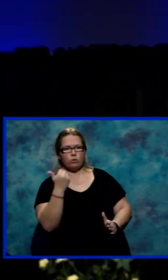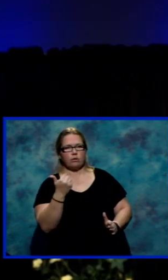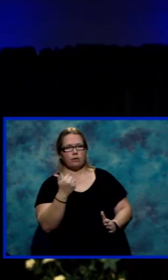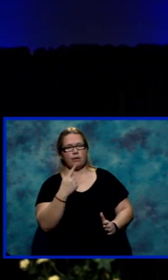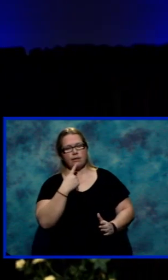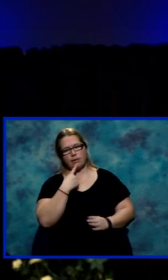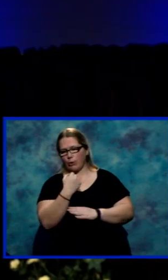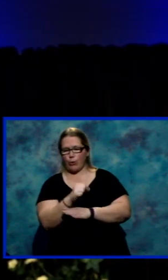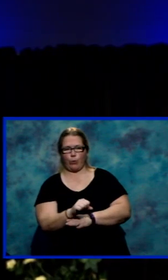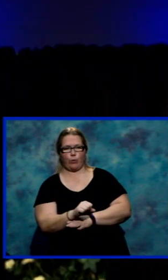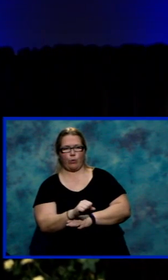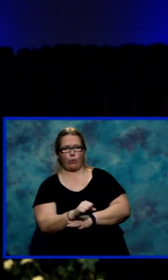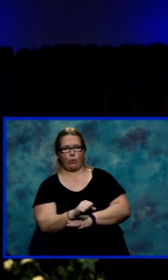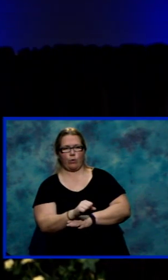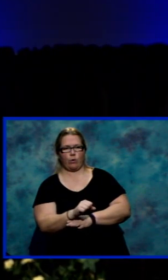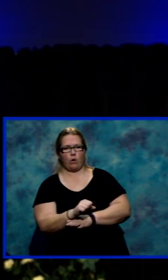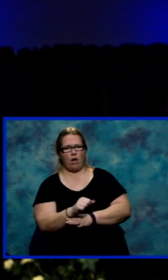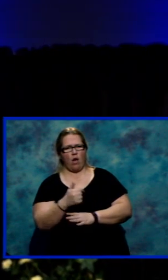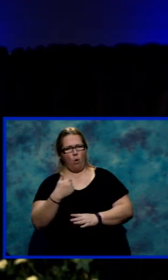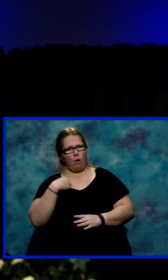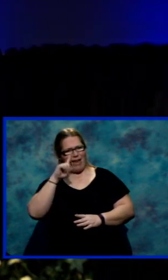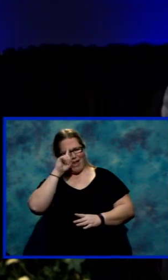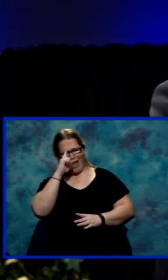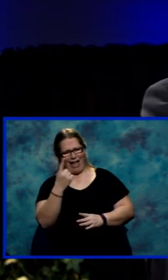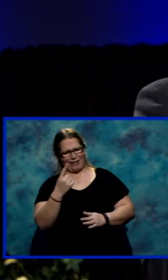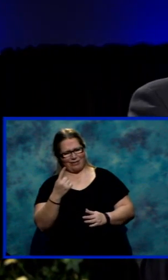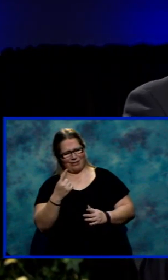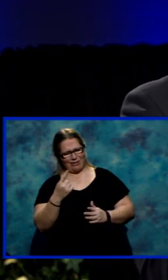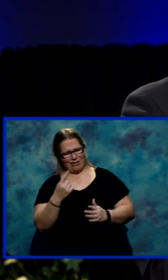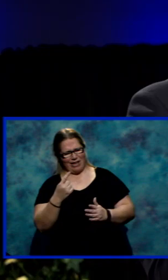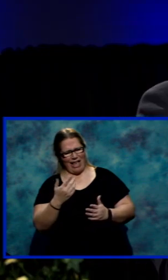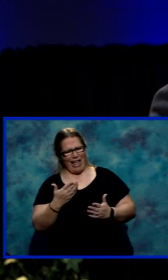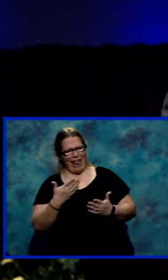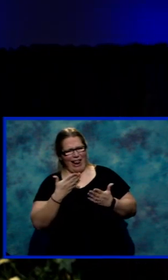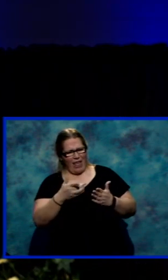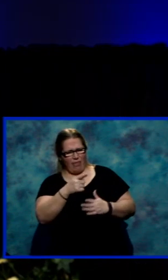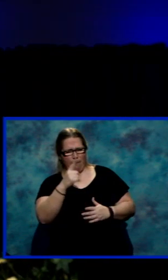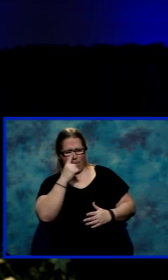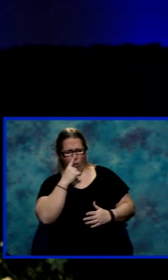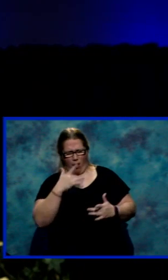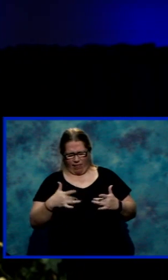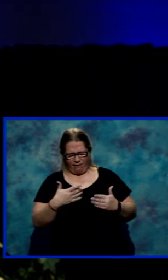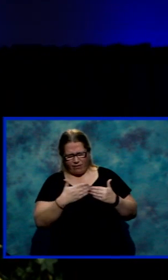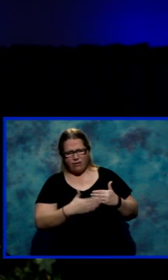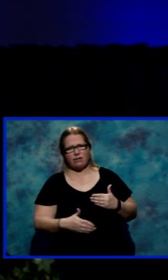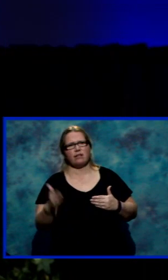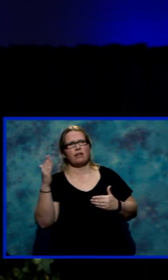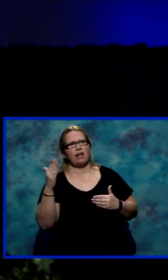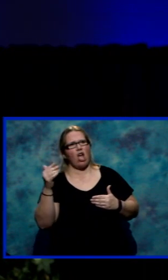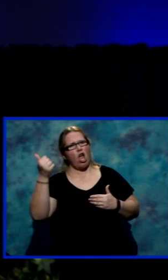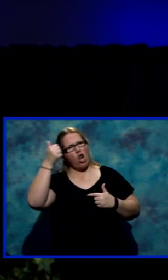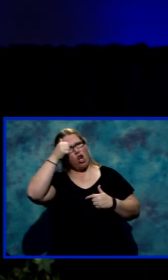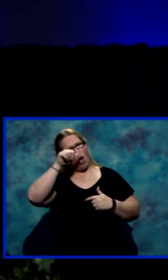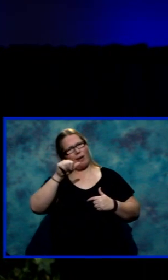no, we cannot let this boy live for the rest of his days knowing that at